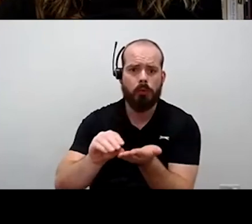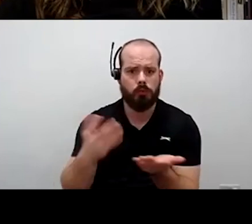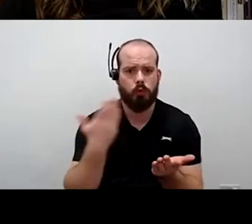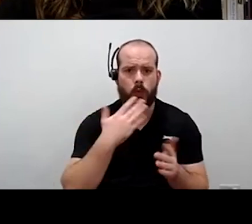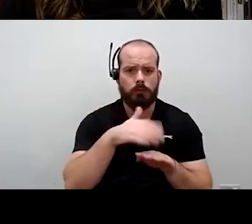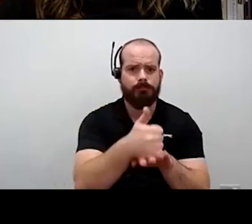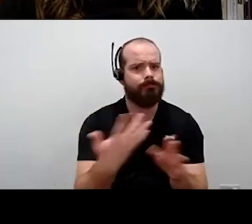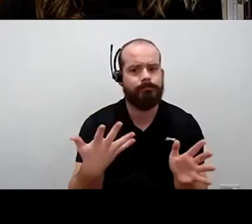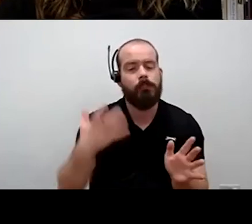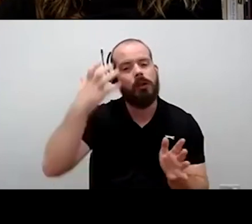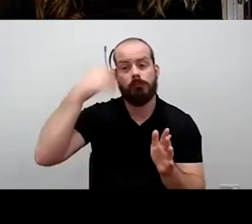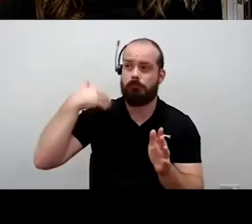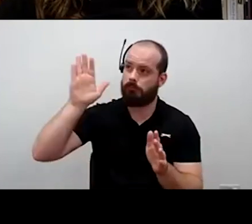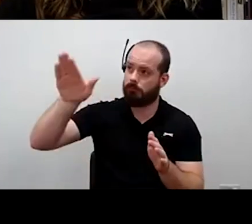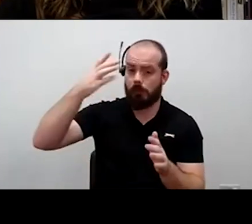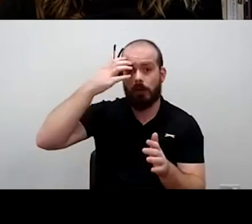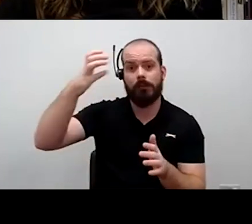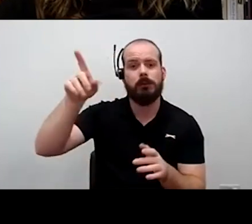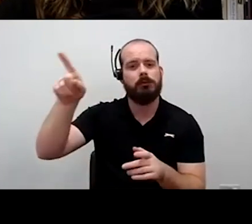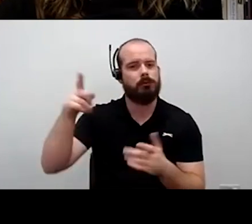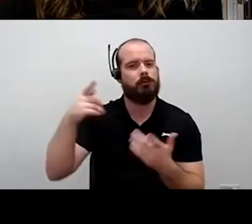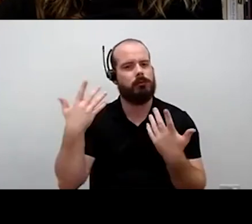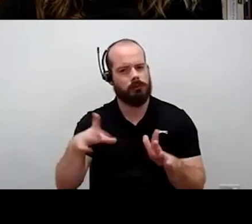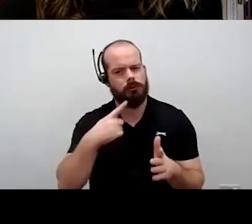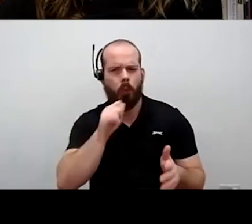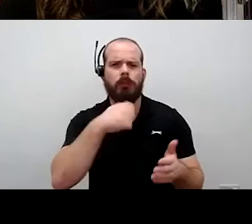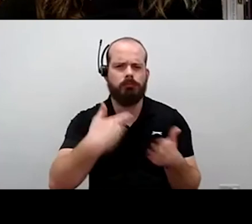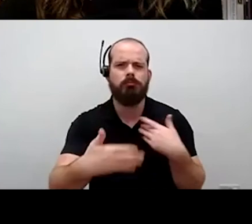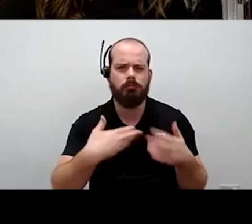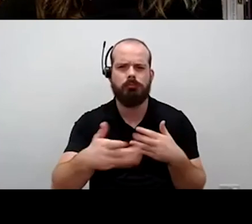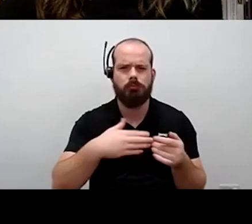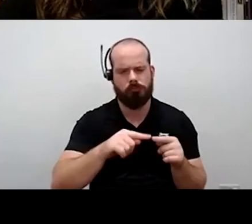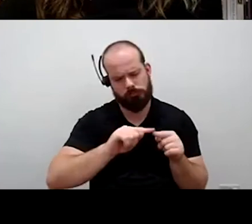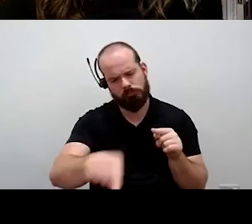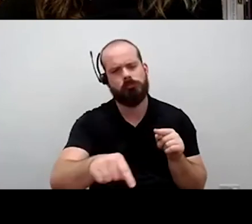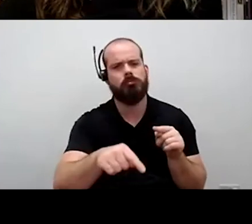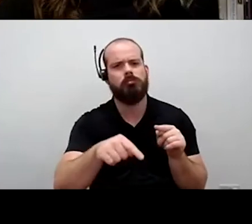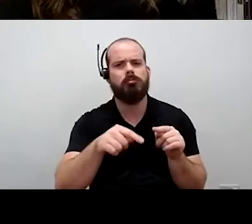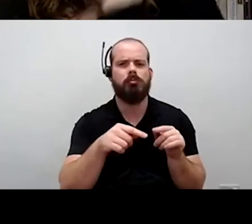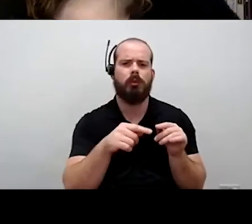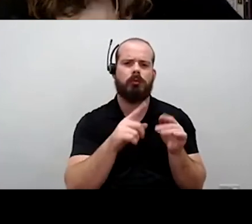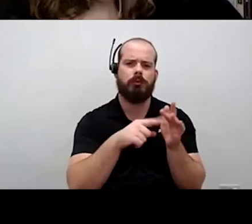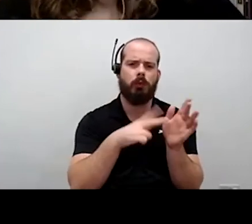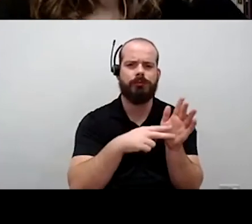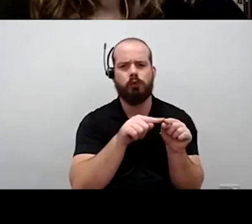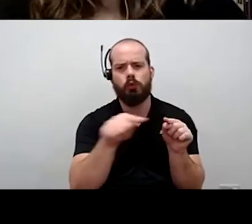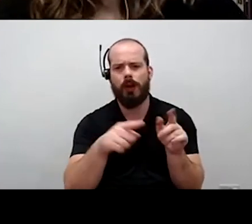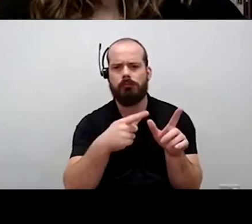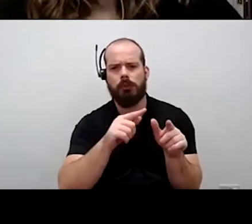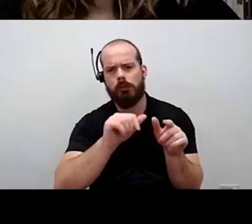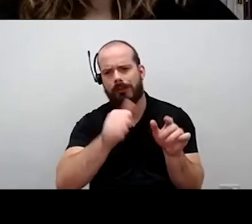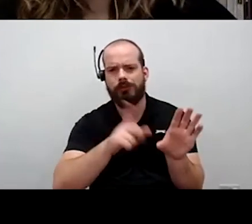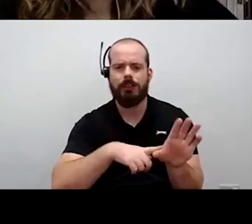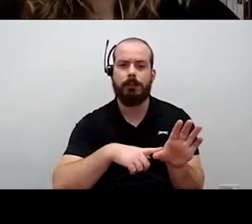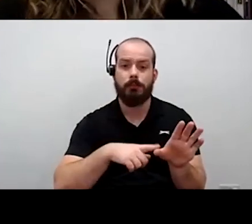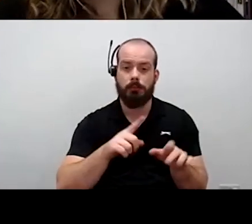now made on the third time the promise that this would be dealt with next year, next quarter. Now this is the third time they've promised this, but this is what's happening.